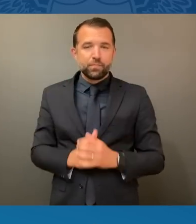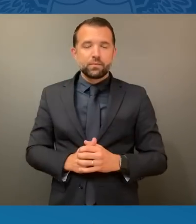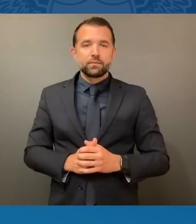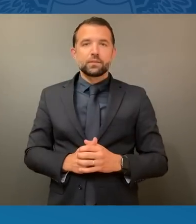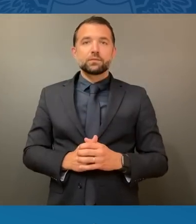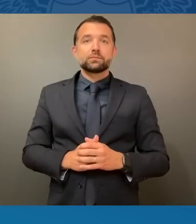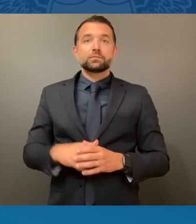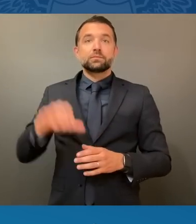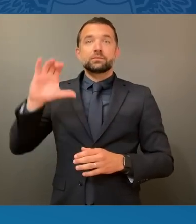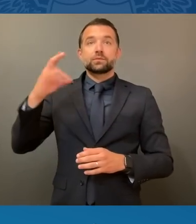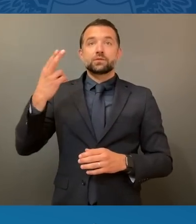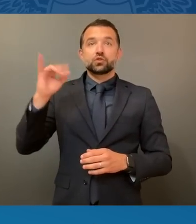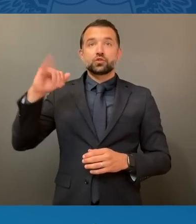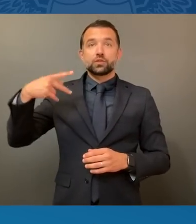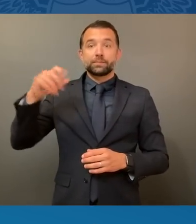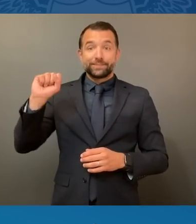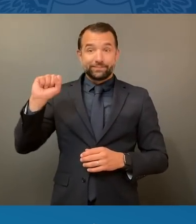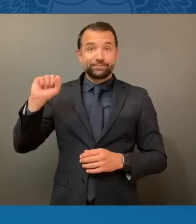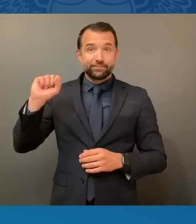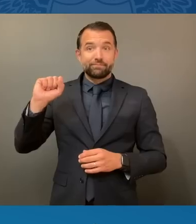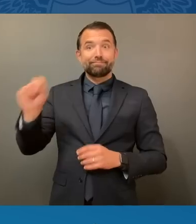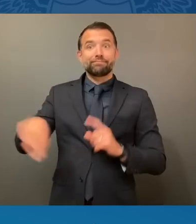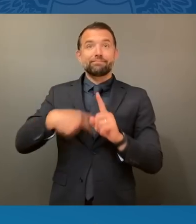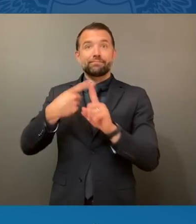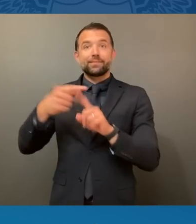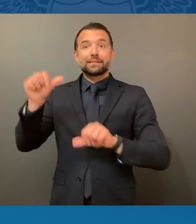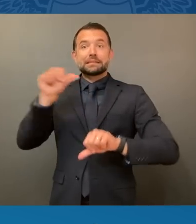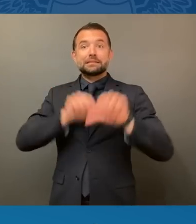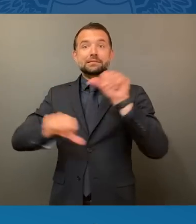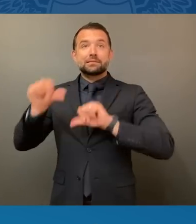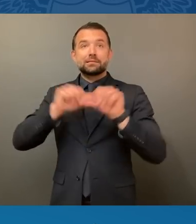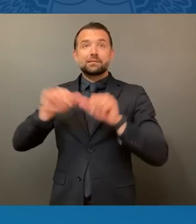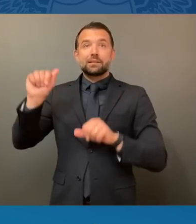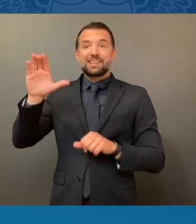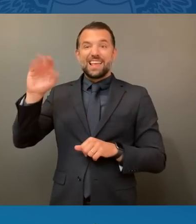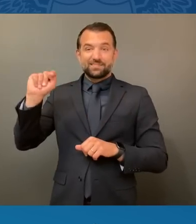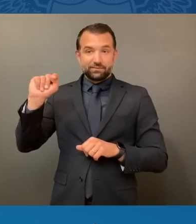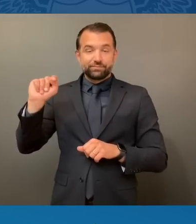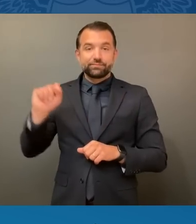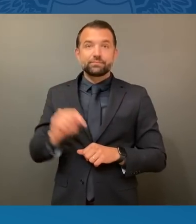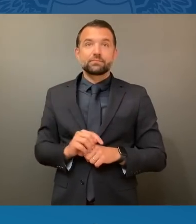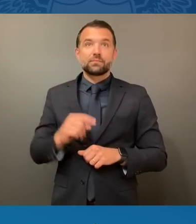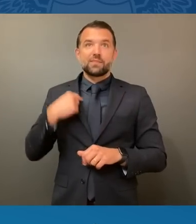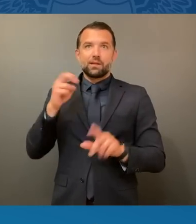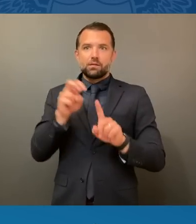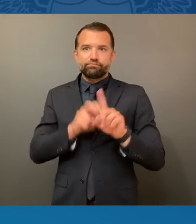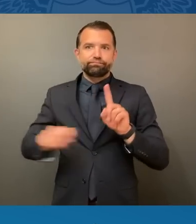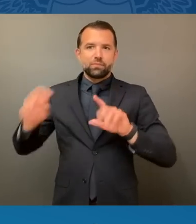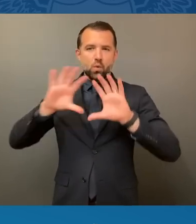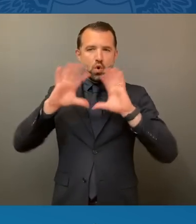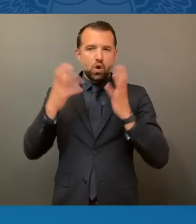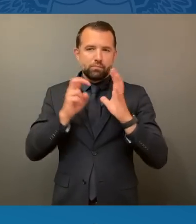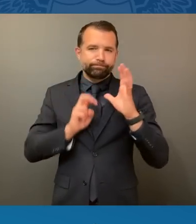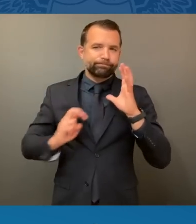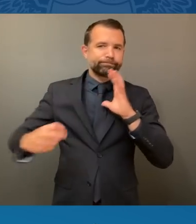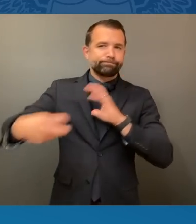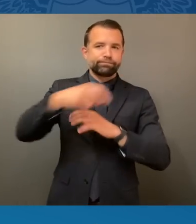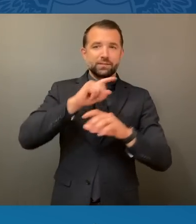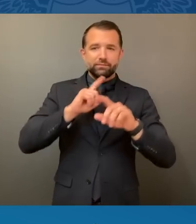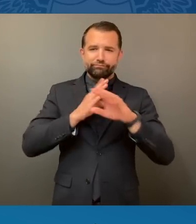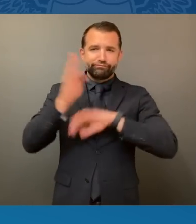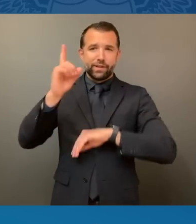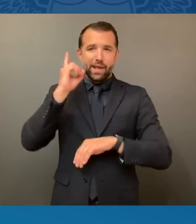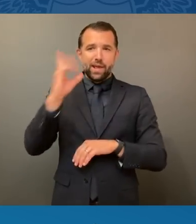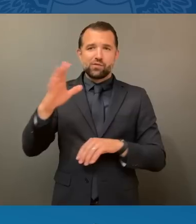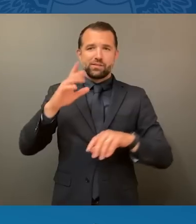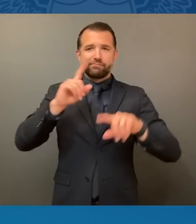world. I have, as vice president, now met with over 100 world leaders. Presidents, prime ministers,